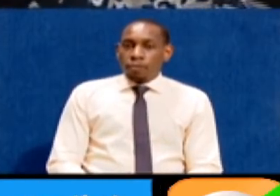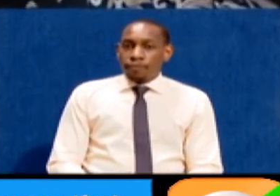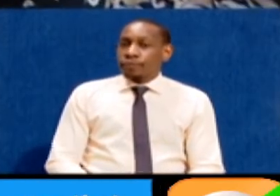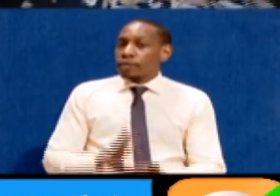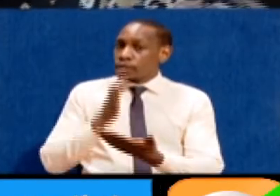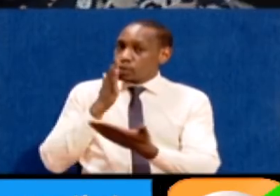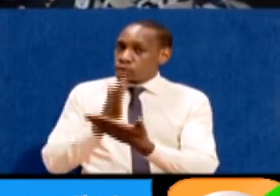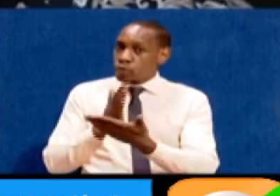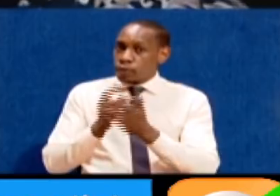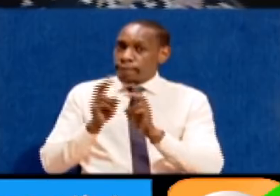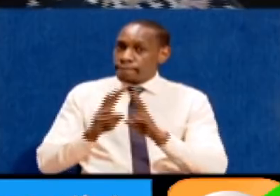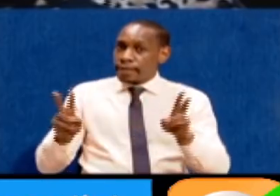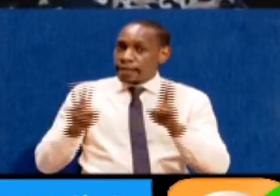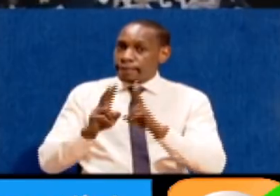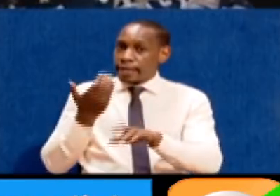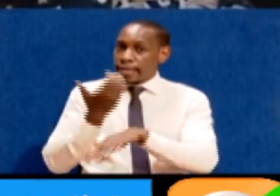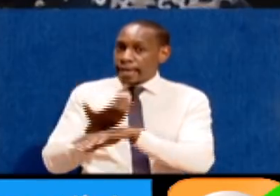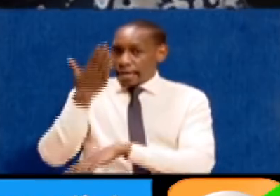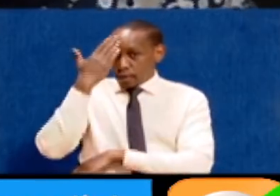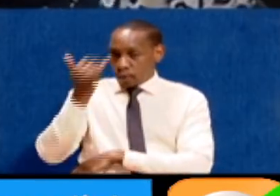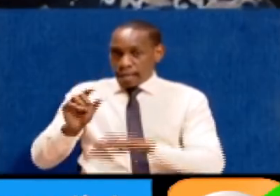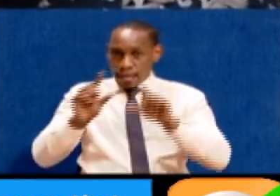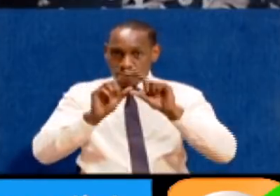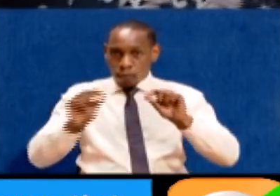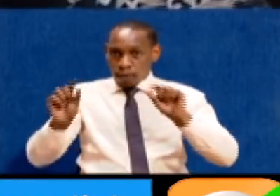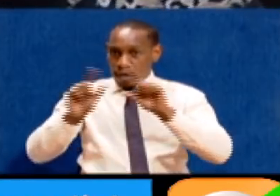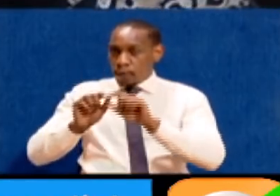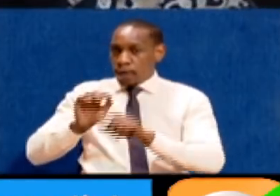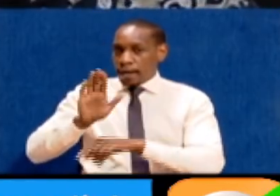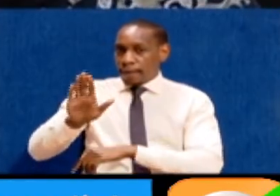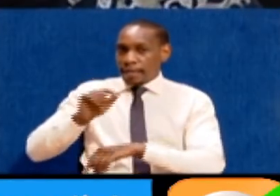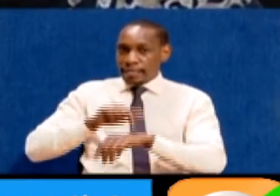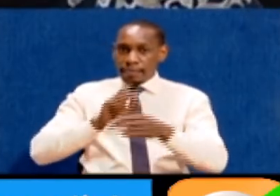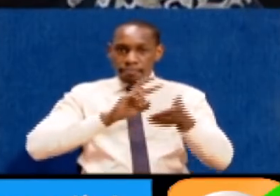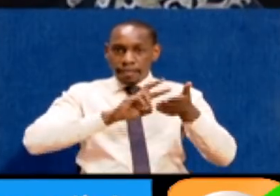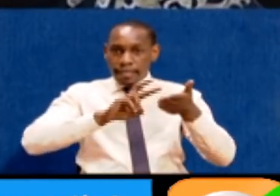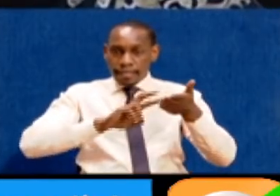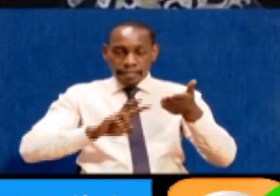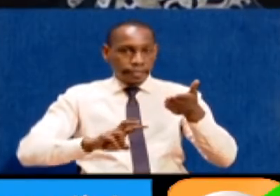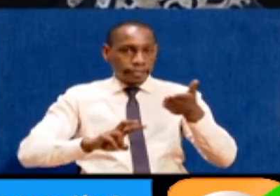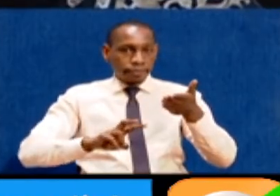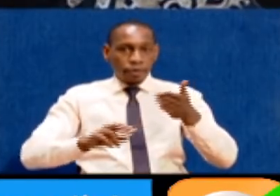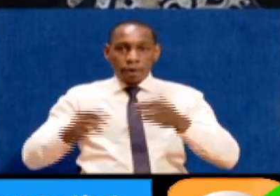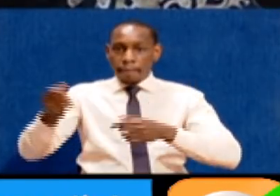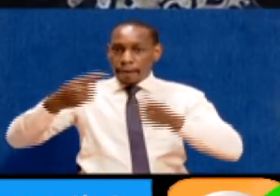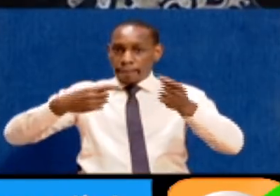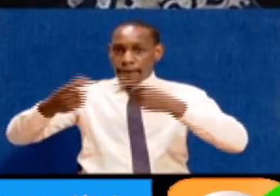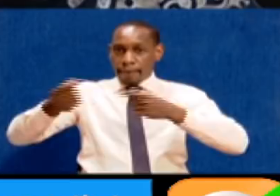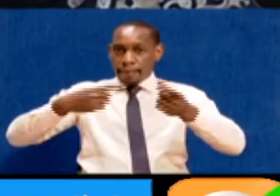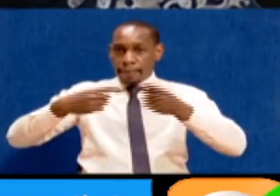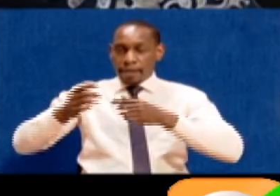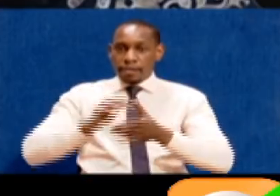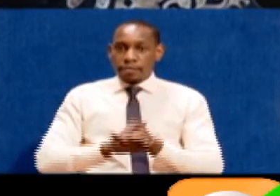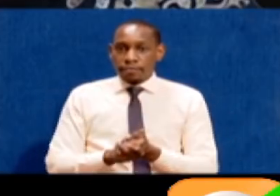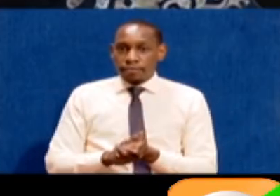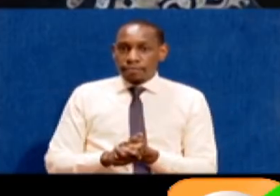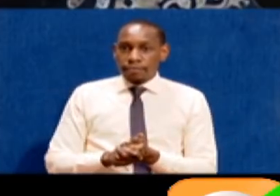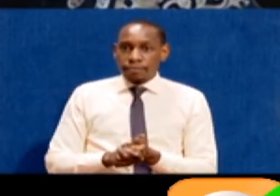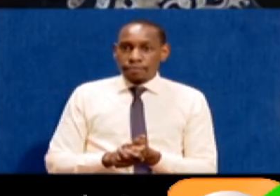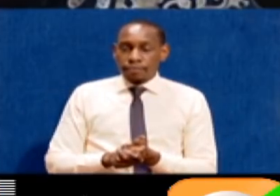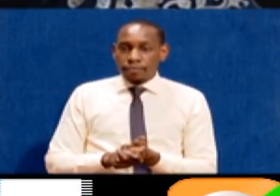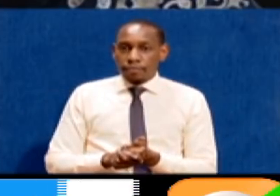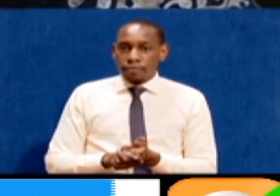It's very difficult because, like you said, while you are reading one of the messages, contribution from